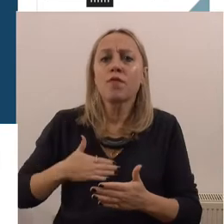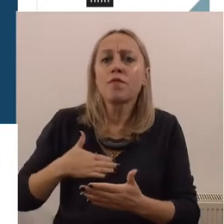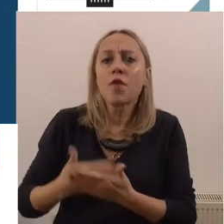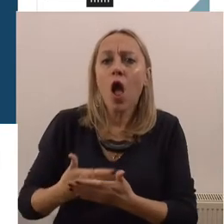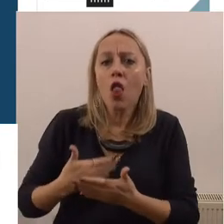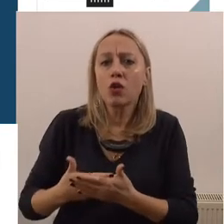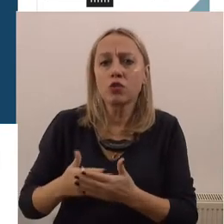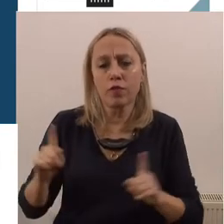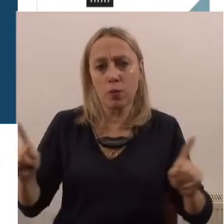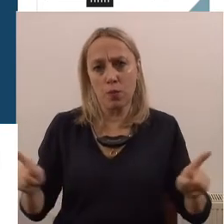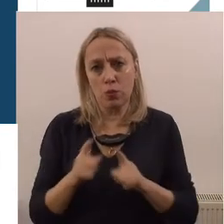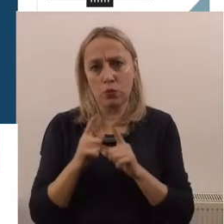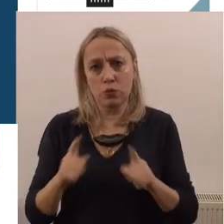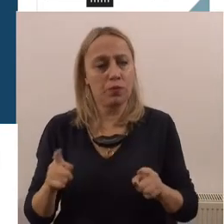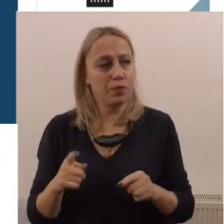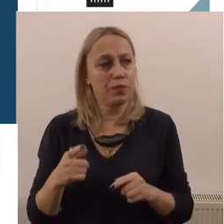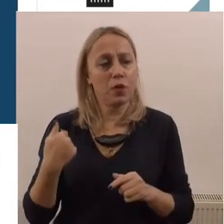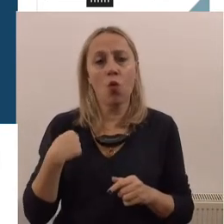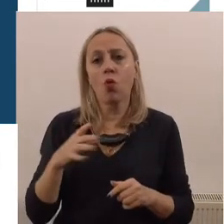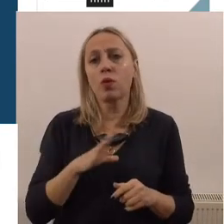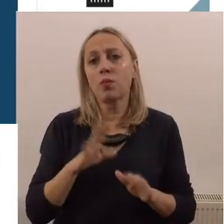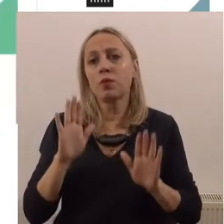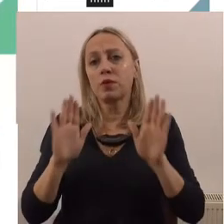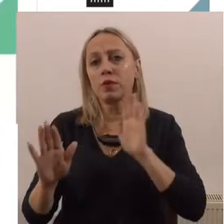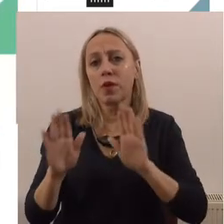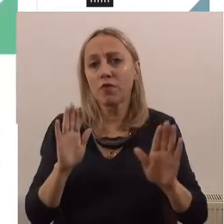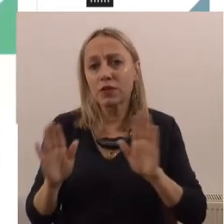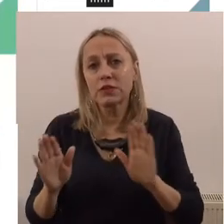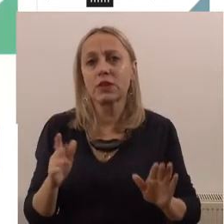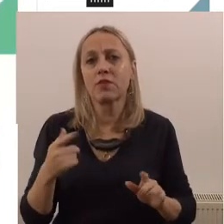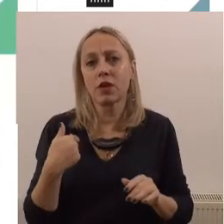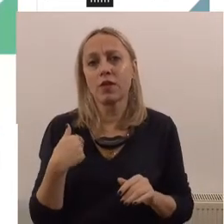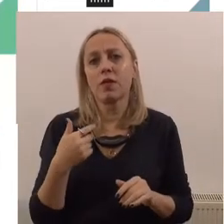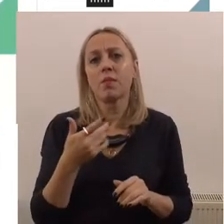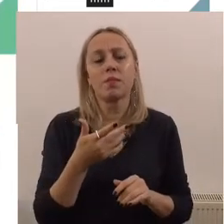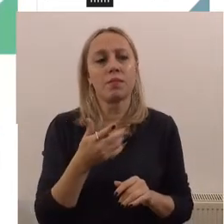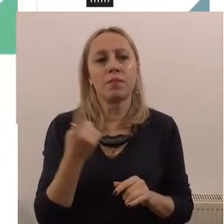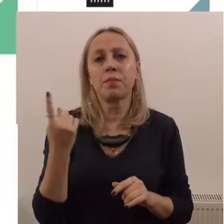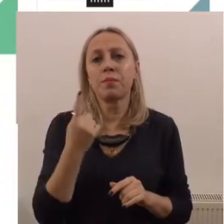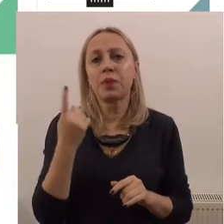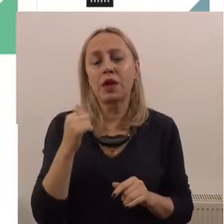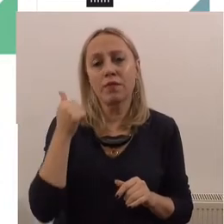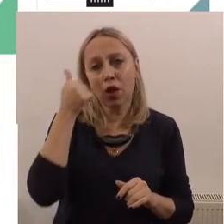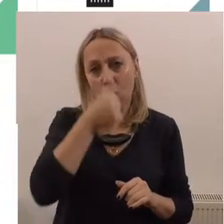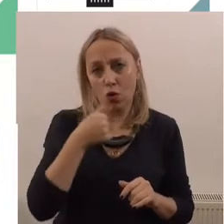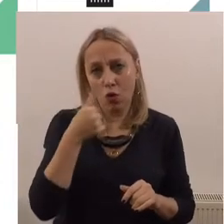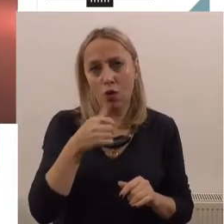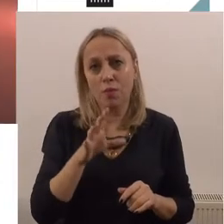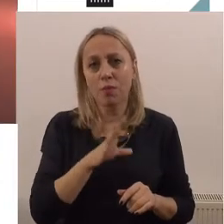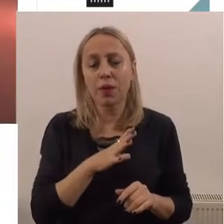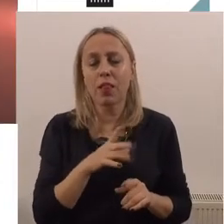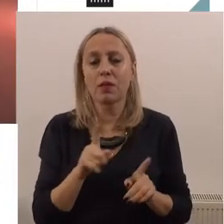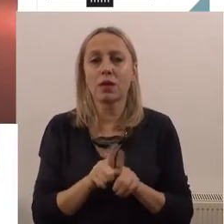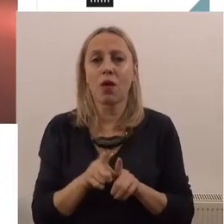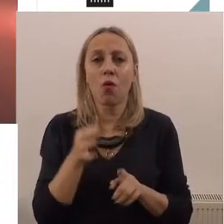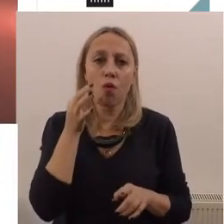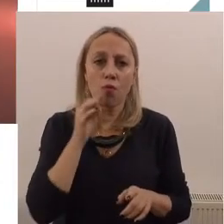know more about disabilities, and so that they could later act as volunteers.